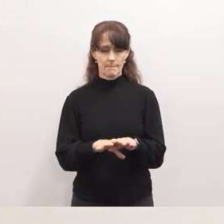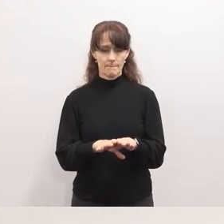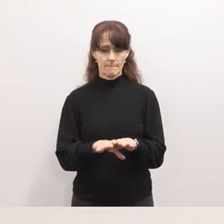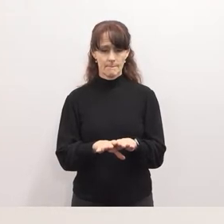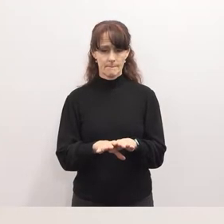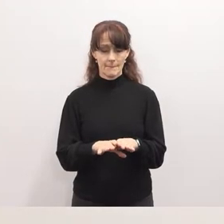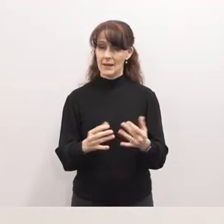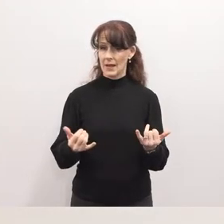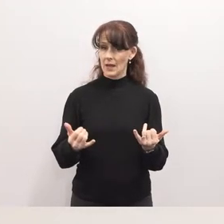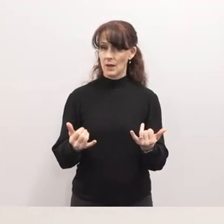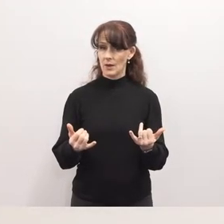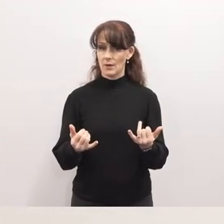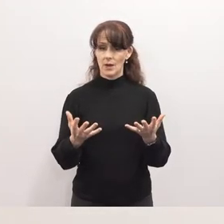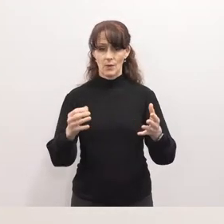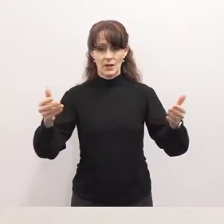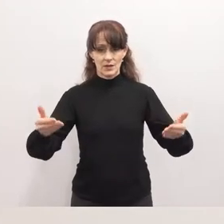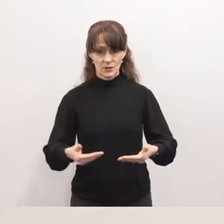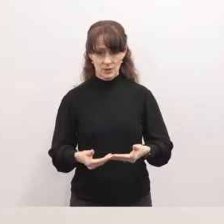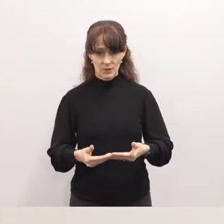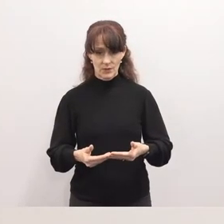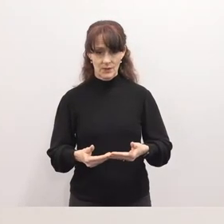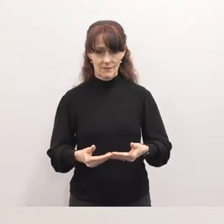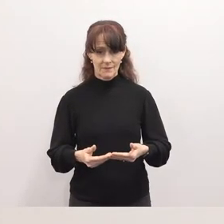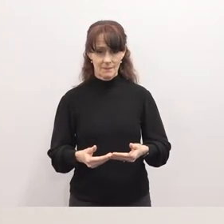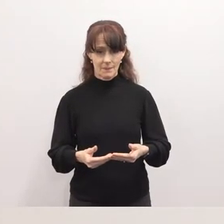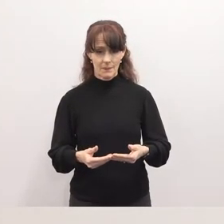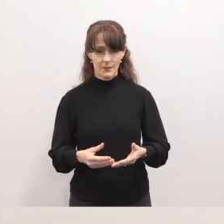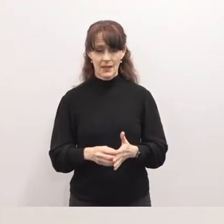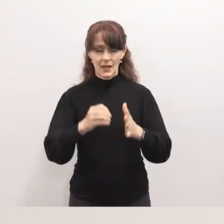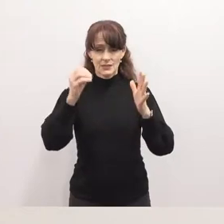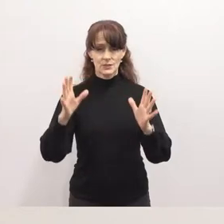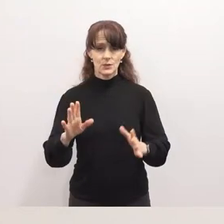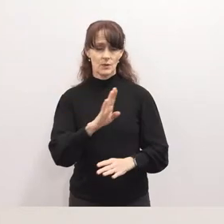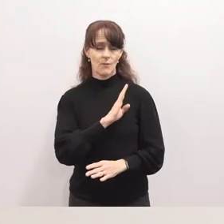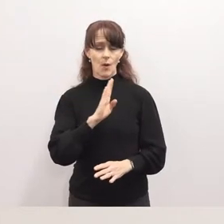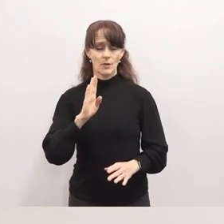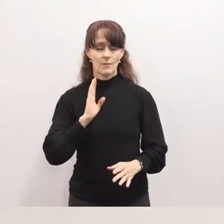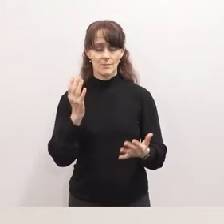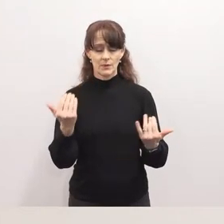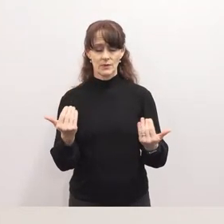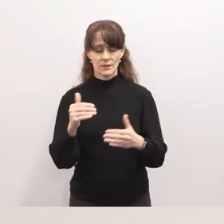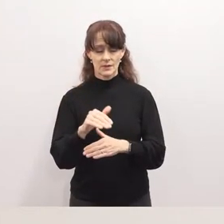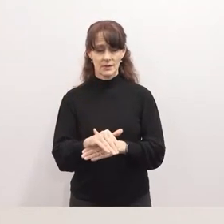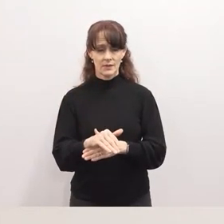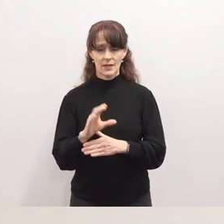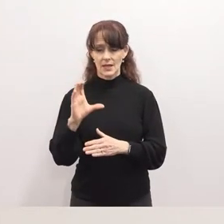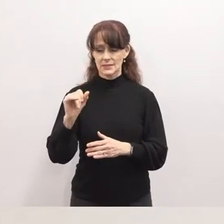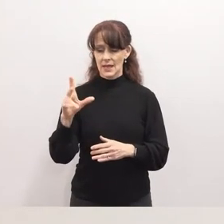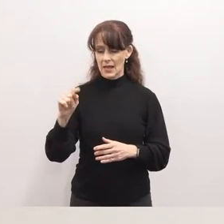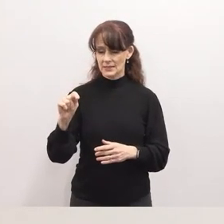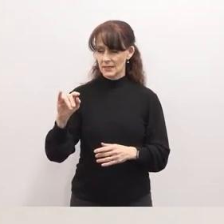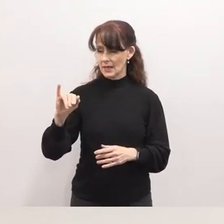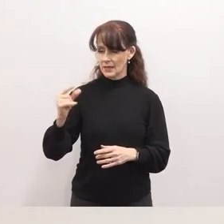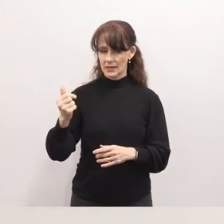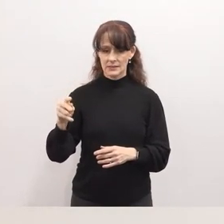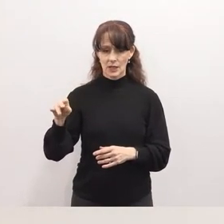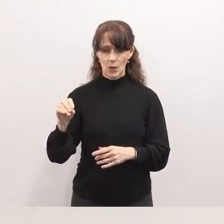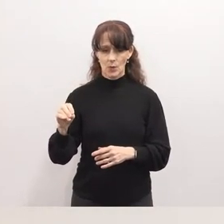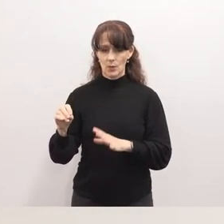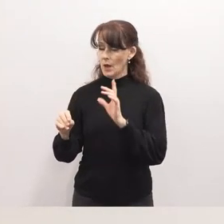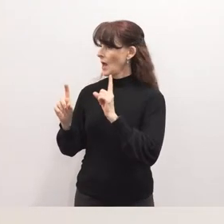And now I'd like to introduce our student board member for the evening, Celeste Ignacio. Actually, Madam Chair?